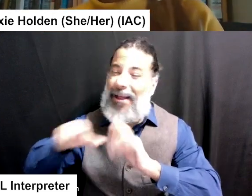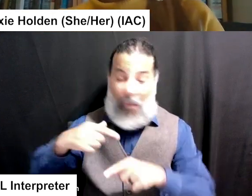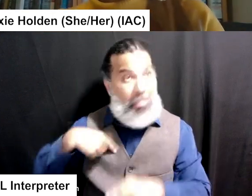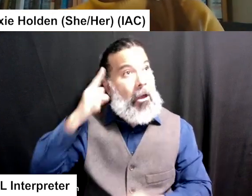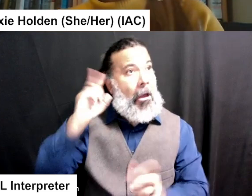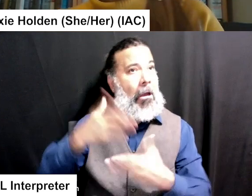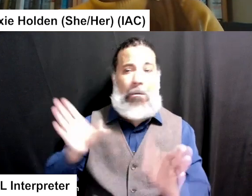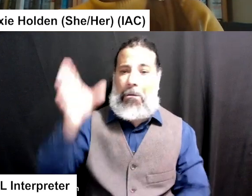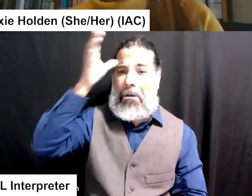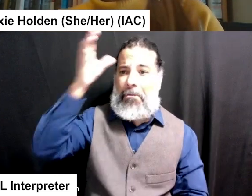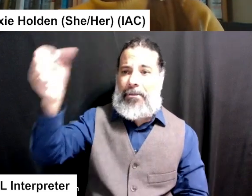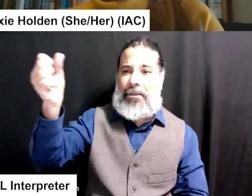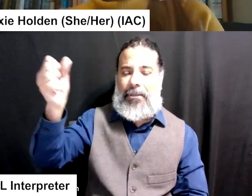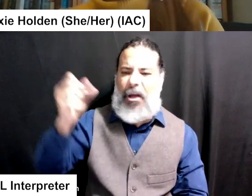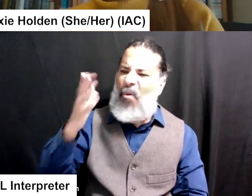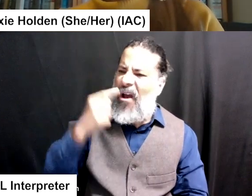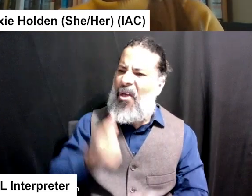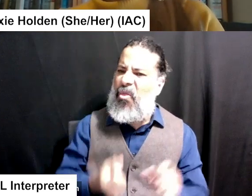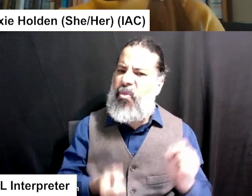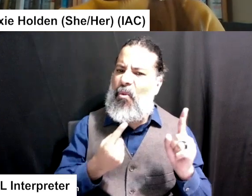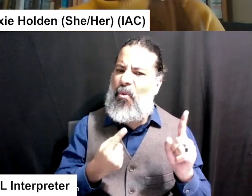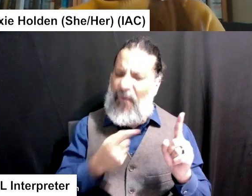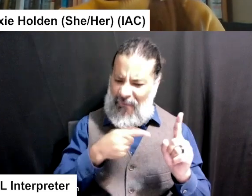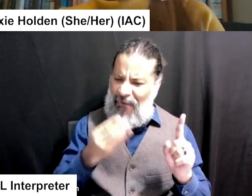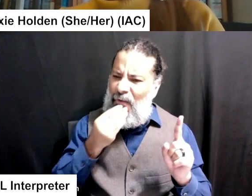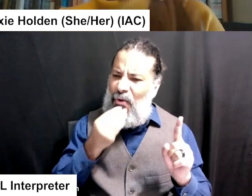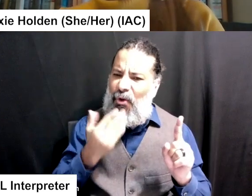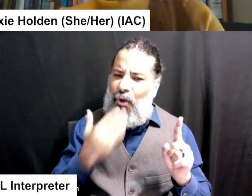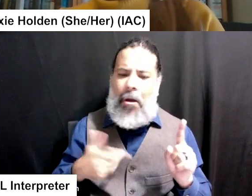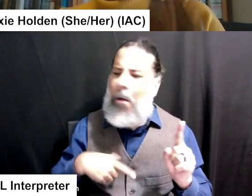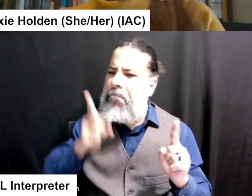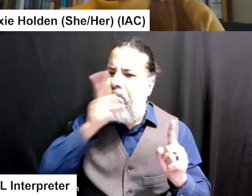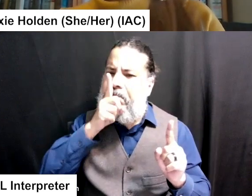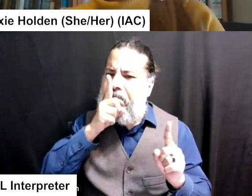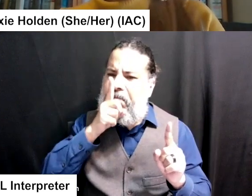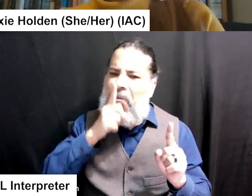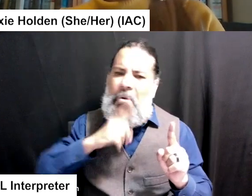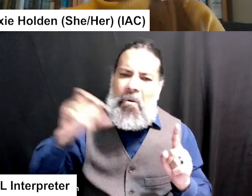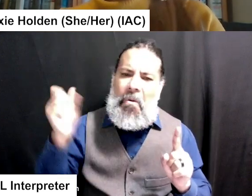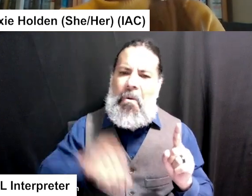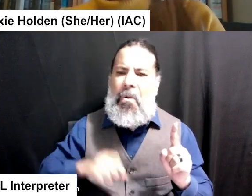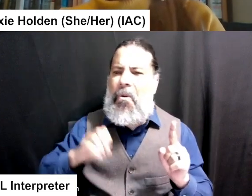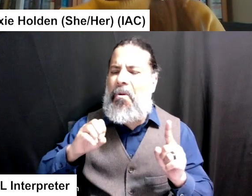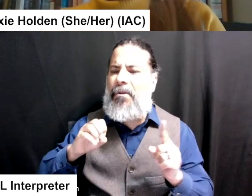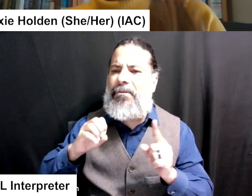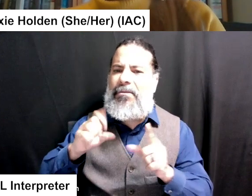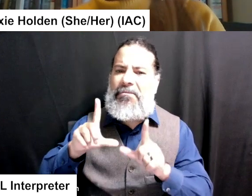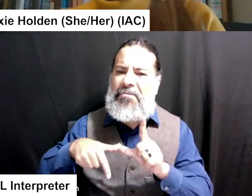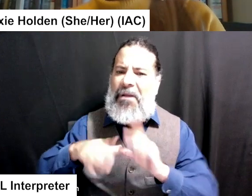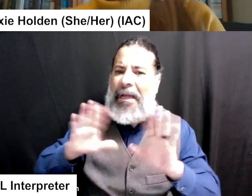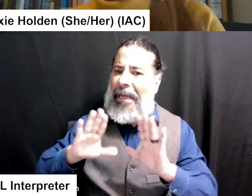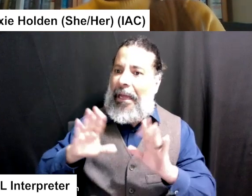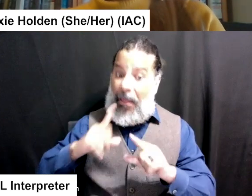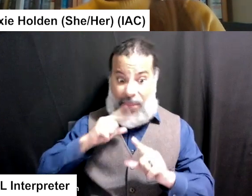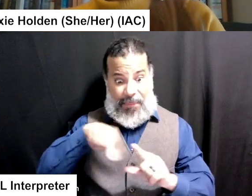sense. Like, why would you throw out good food? We're not talking about expired food. We're talking about food that at the end of